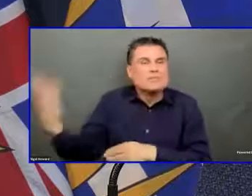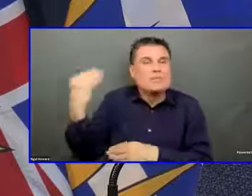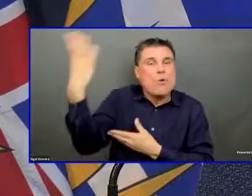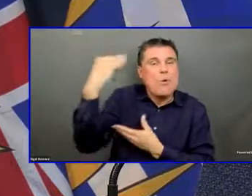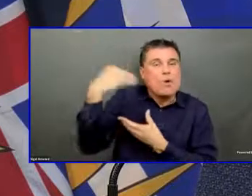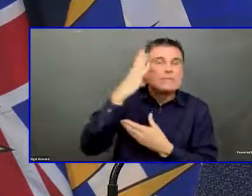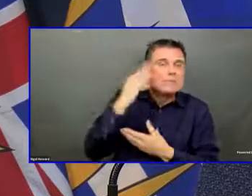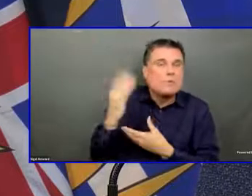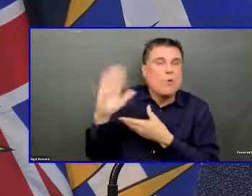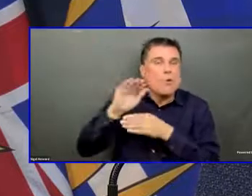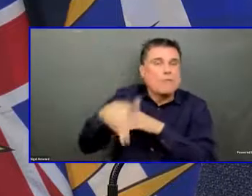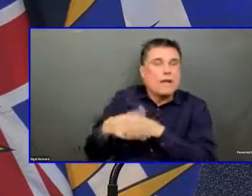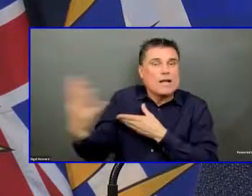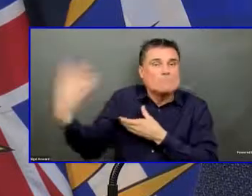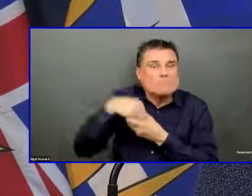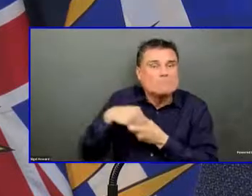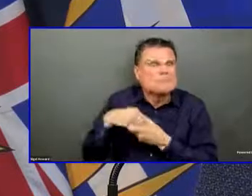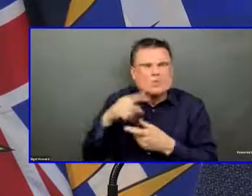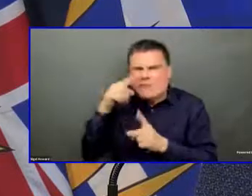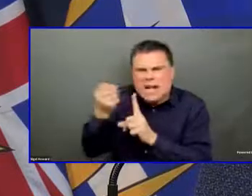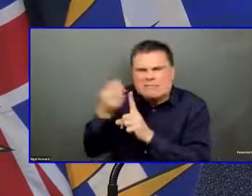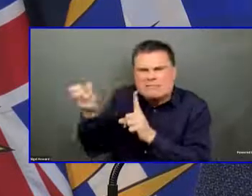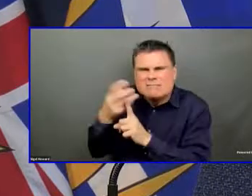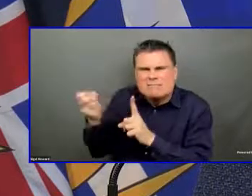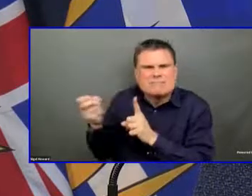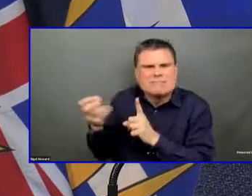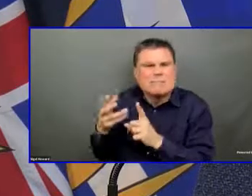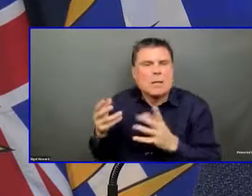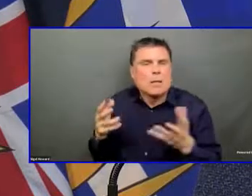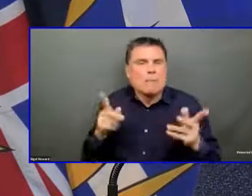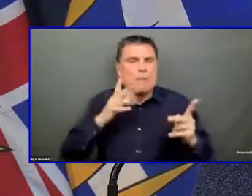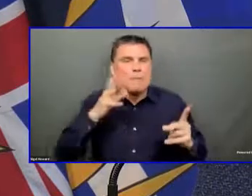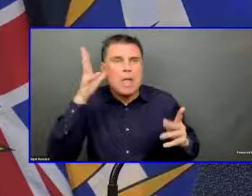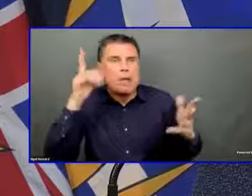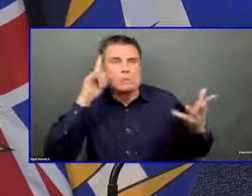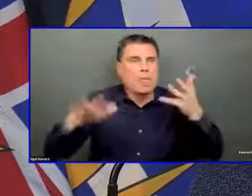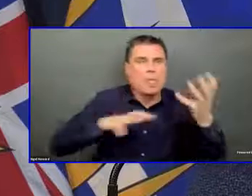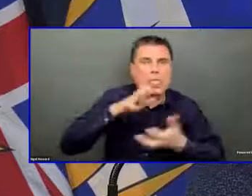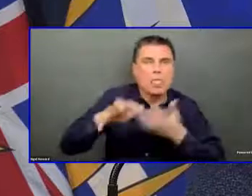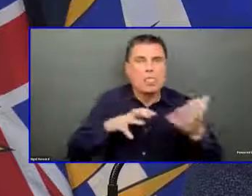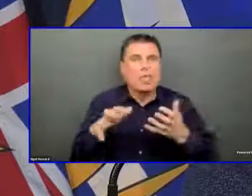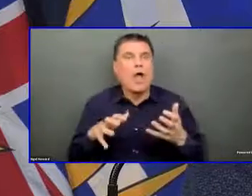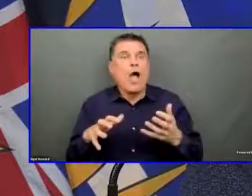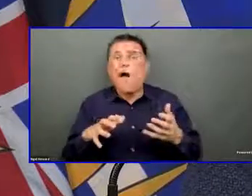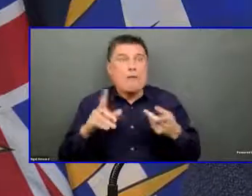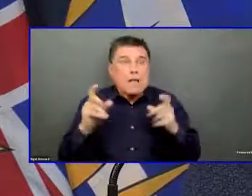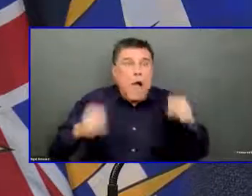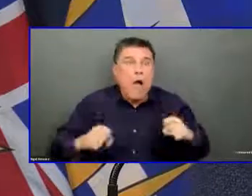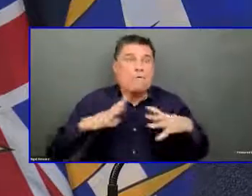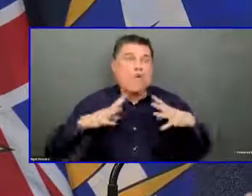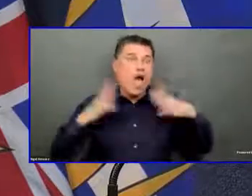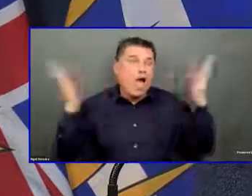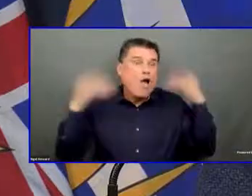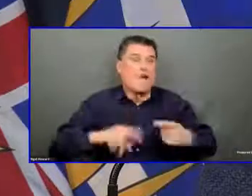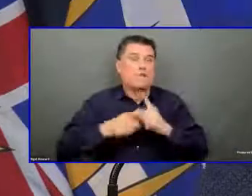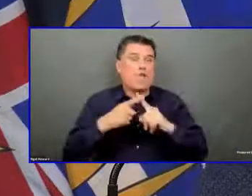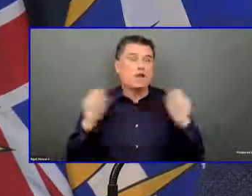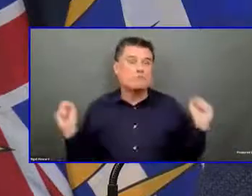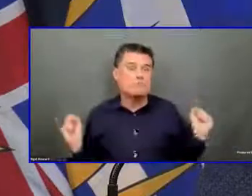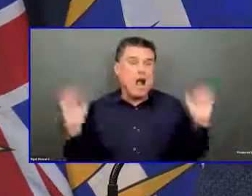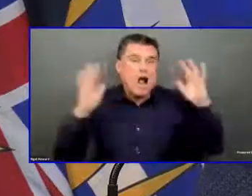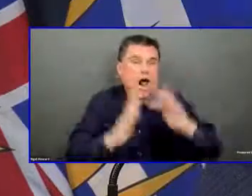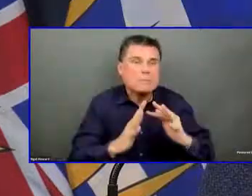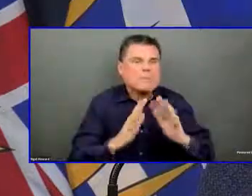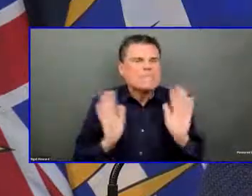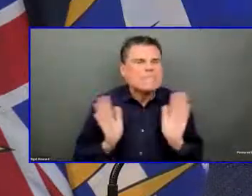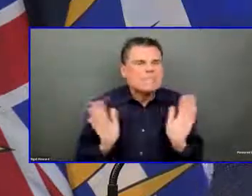because people are going to be jacked up about getting together with their friends. Yeah, and absolutely. And let's be clear,